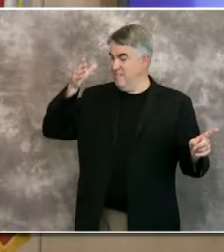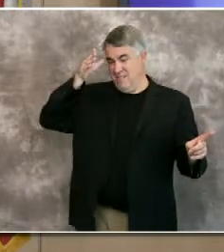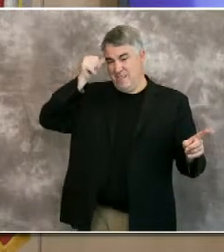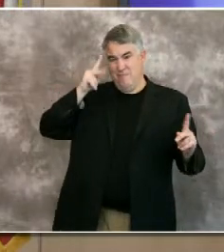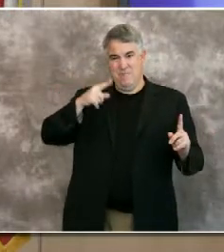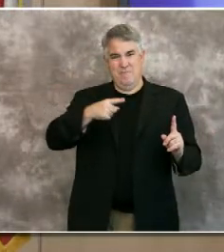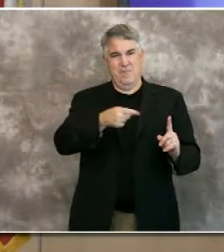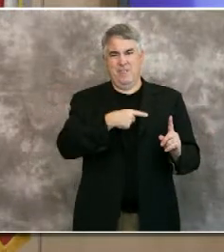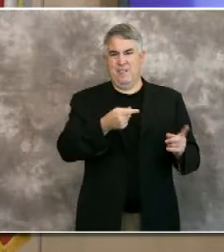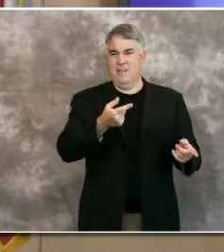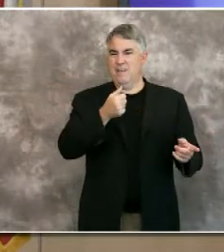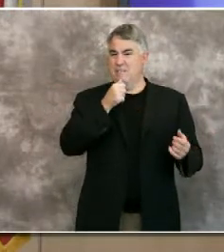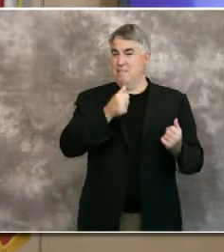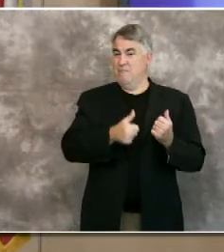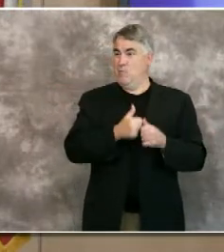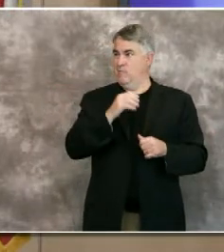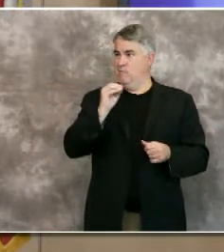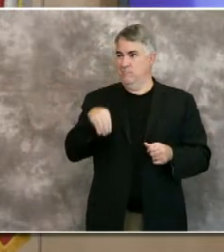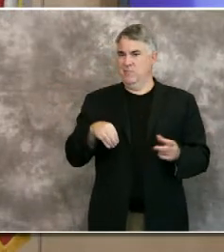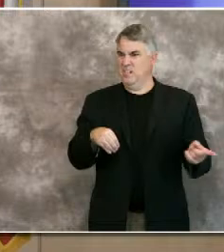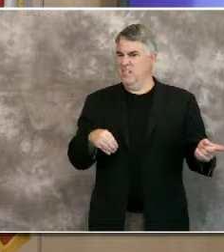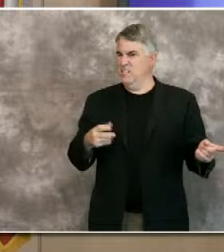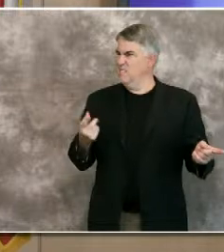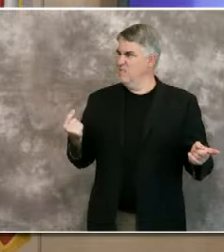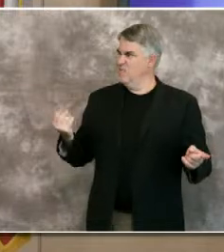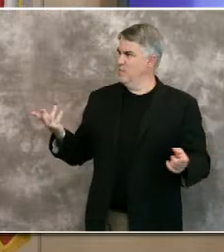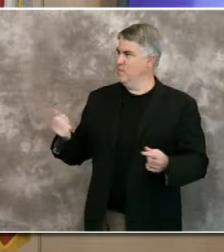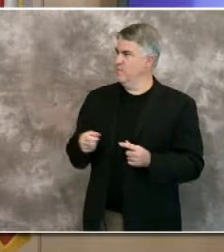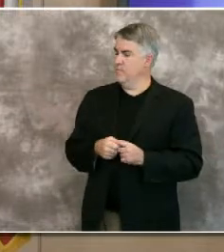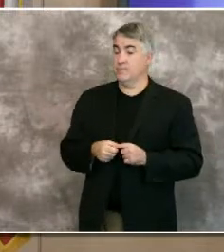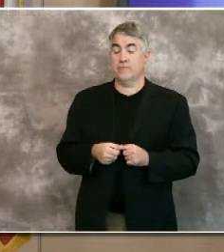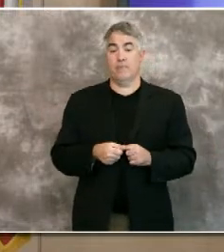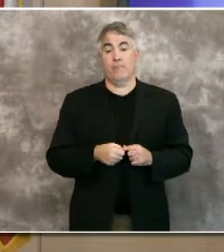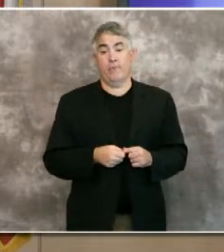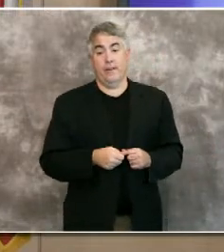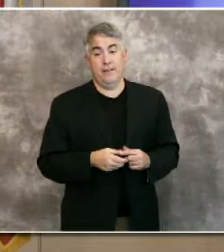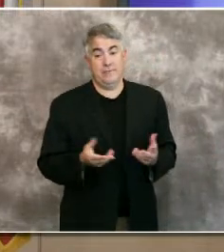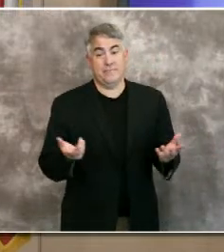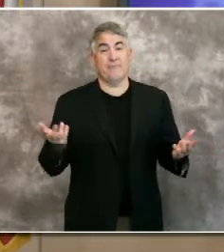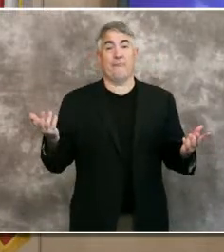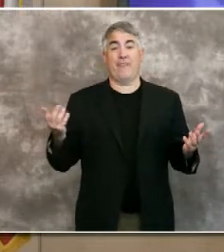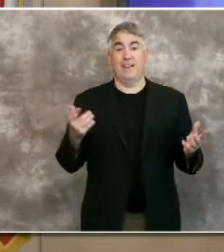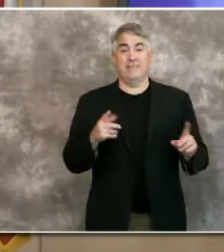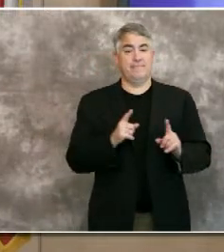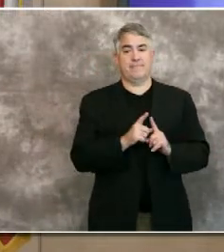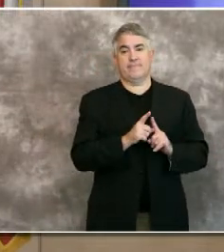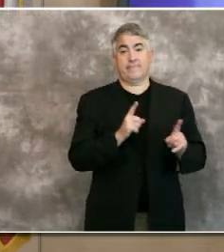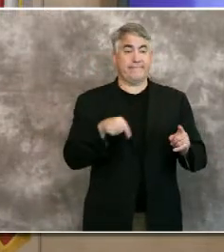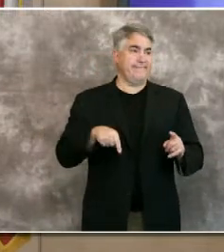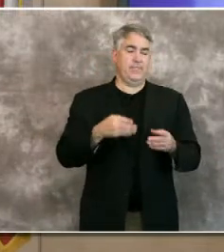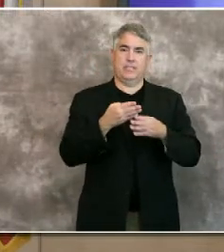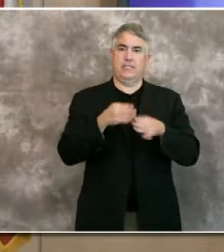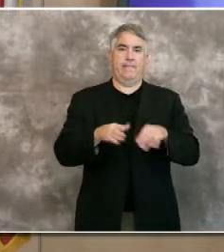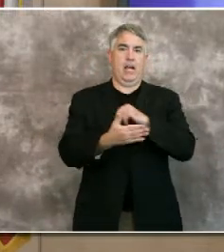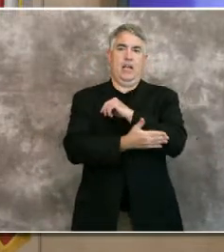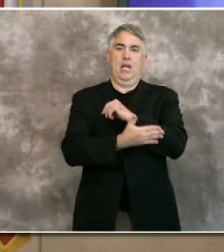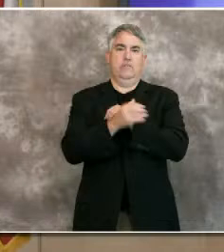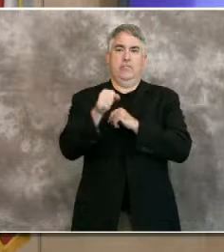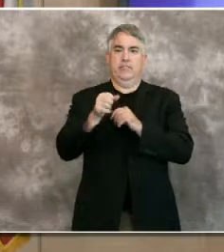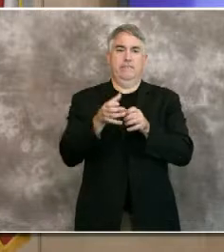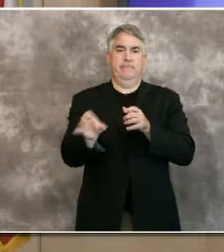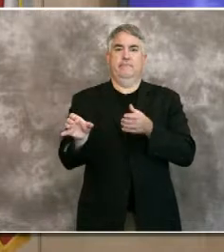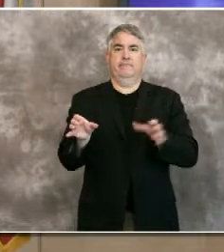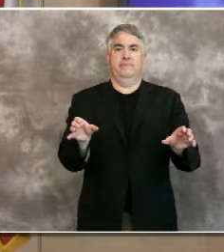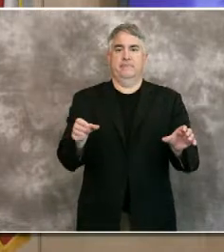of our community? Well, look, the reality is we're a very divided country, and we have a number of individuals who